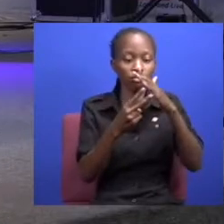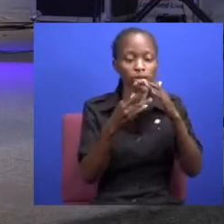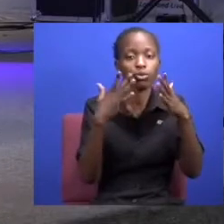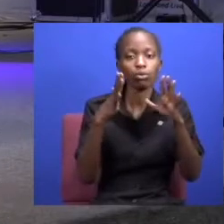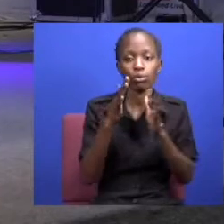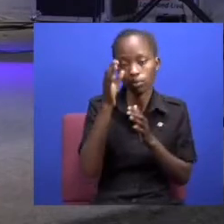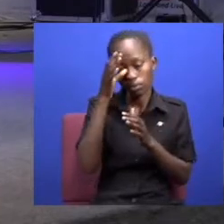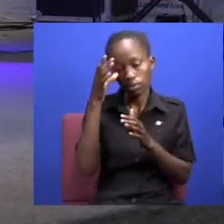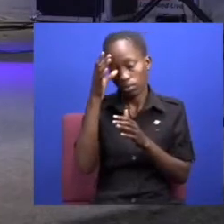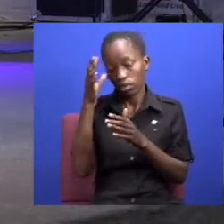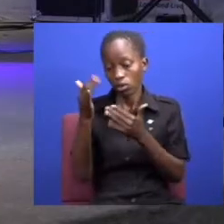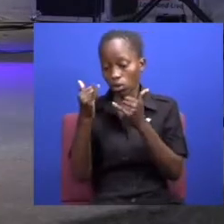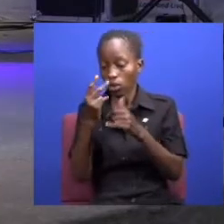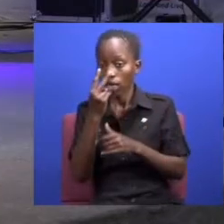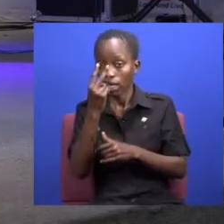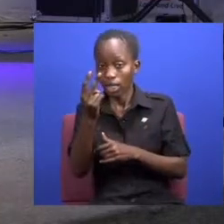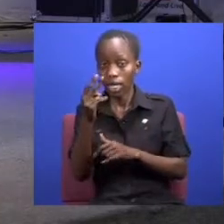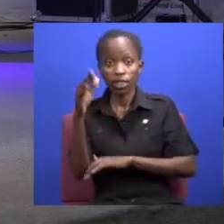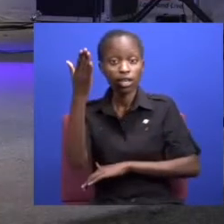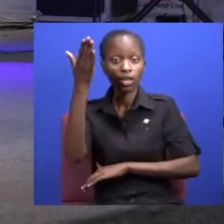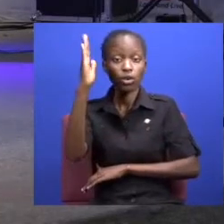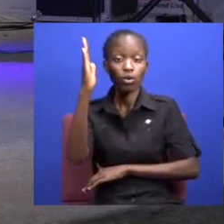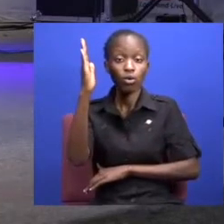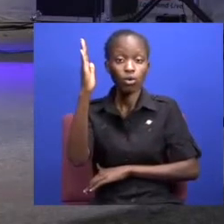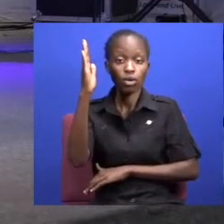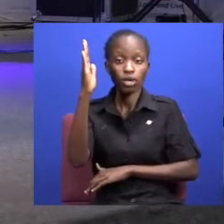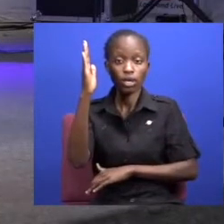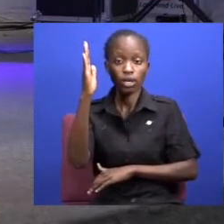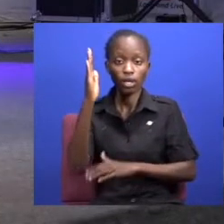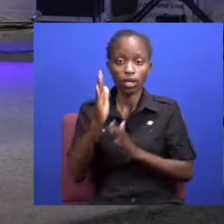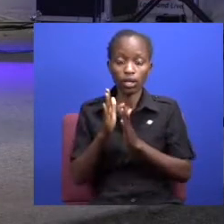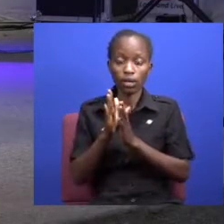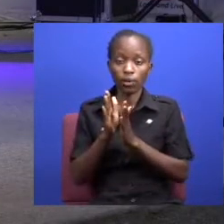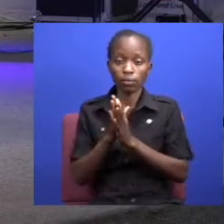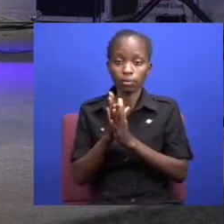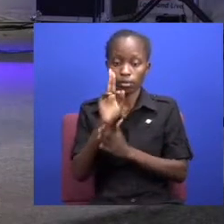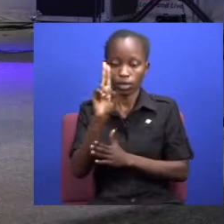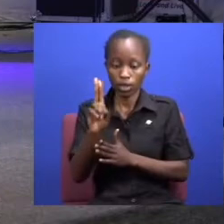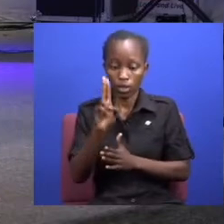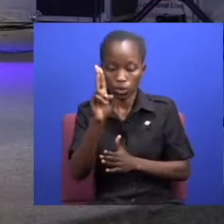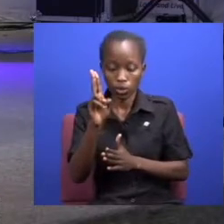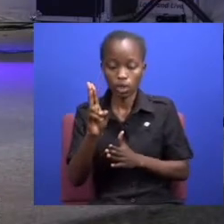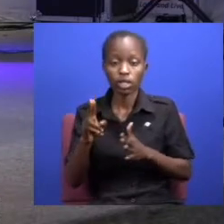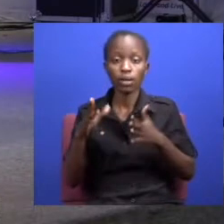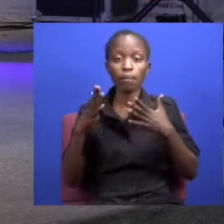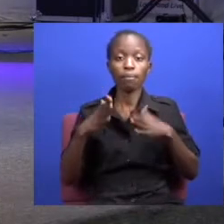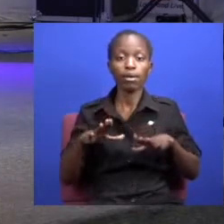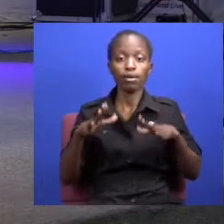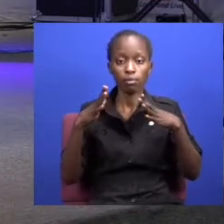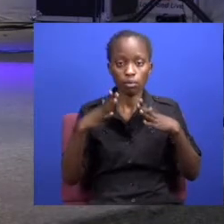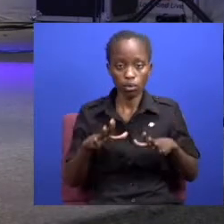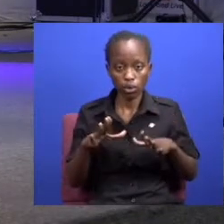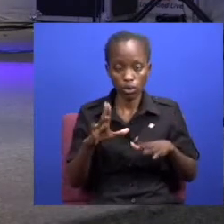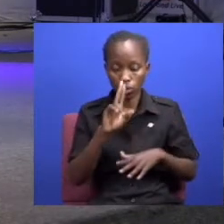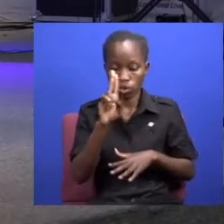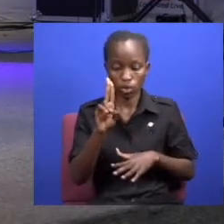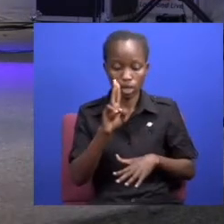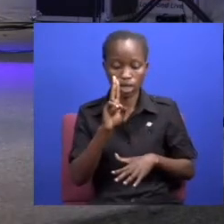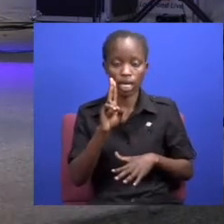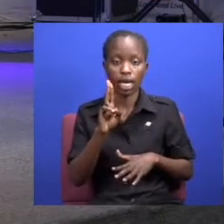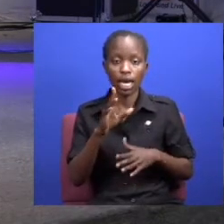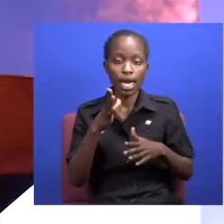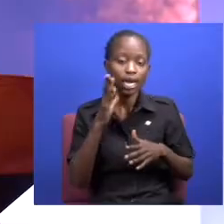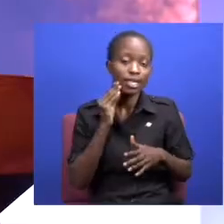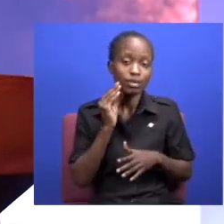this text, we can see that God superintended the human writers. He used their personalities. He used